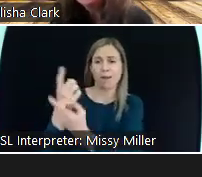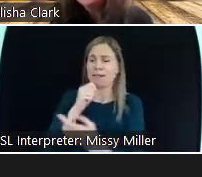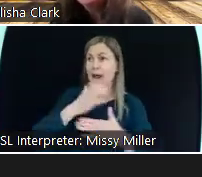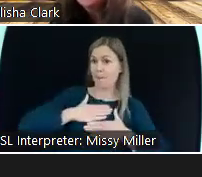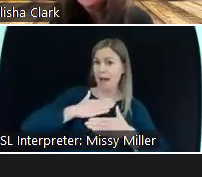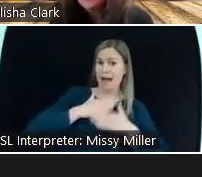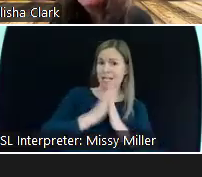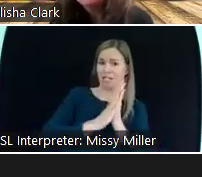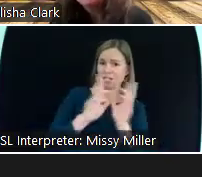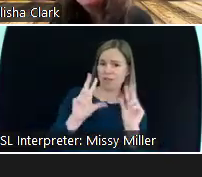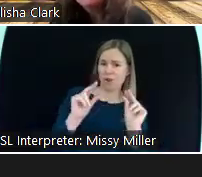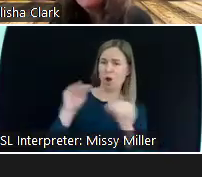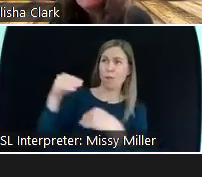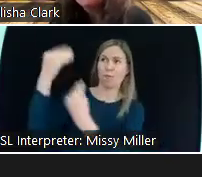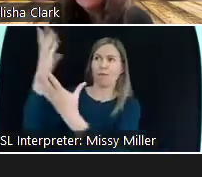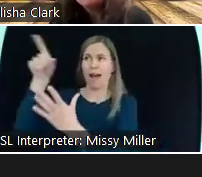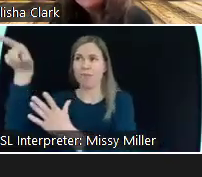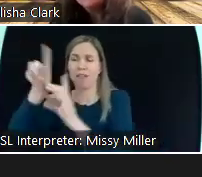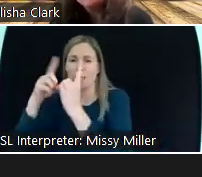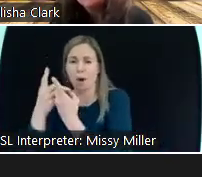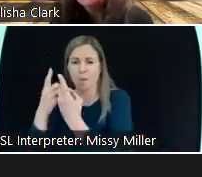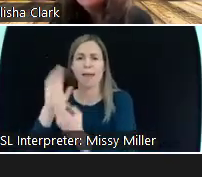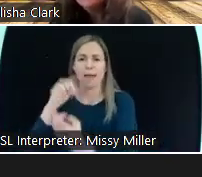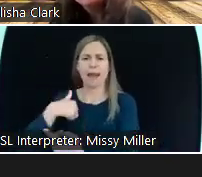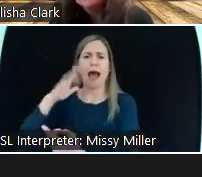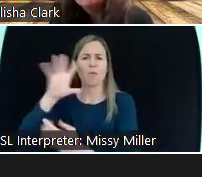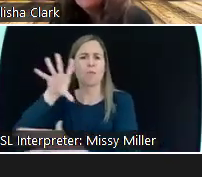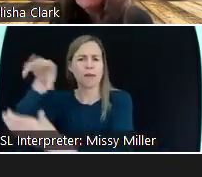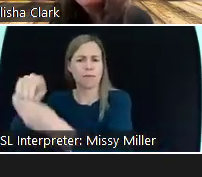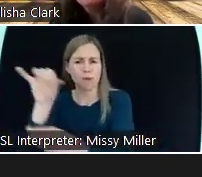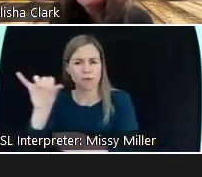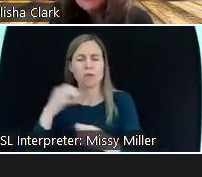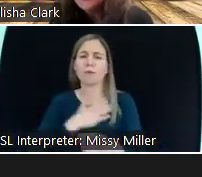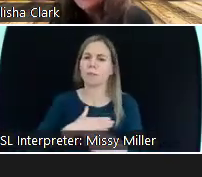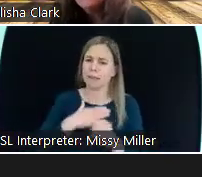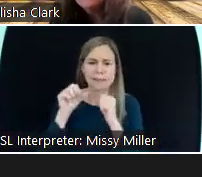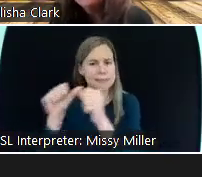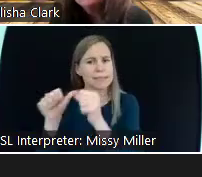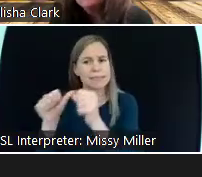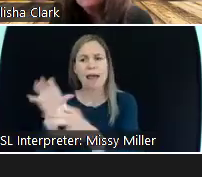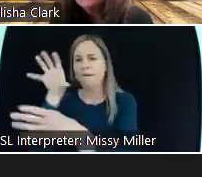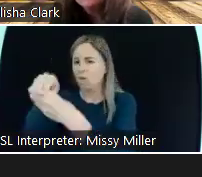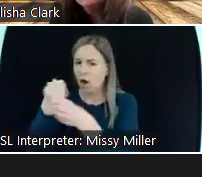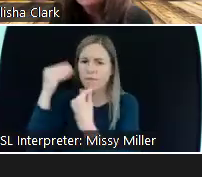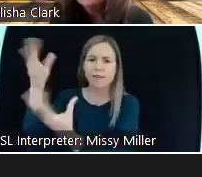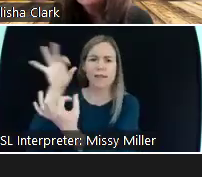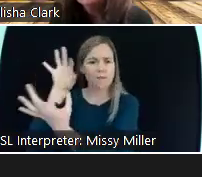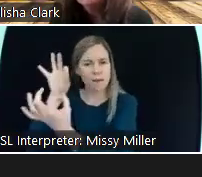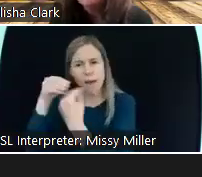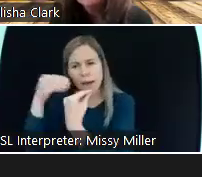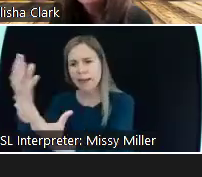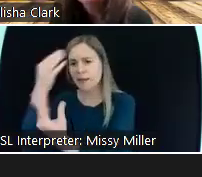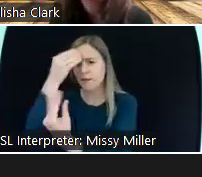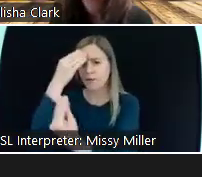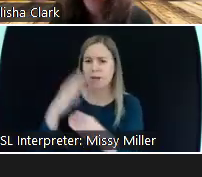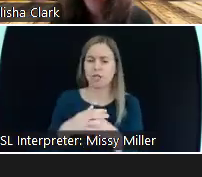initiative, but I will definitely be involved where I'm needed. But stay involved, provide that input so that we can really ensure that